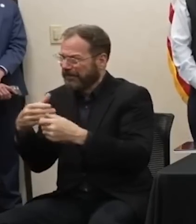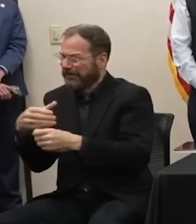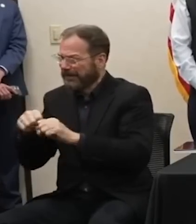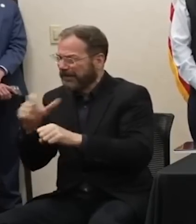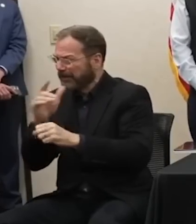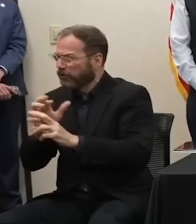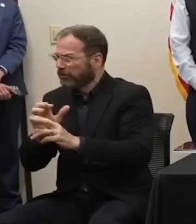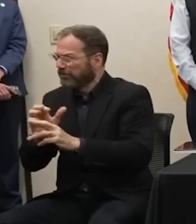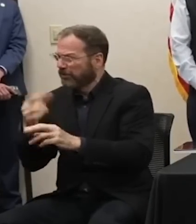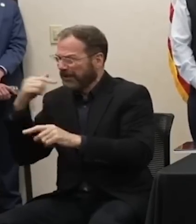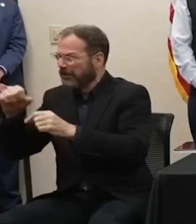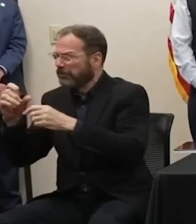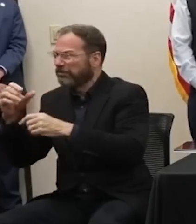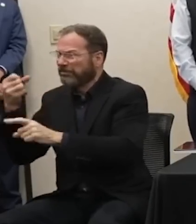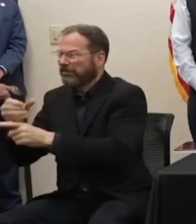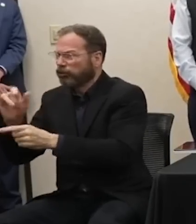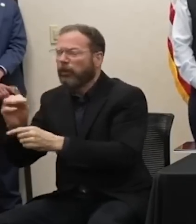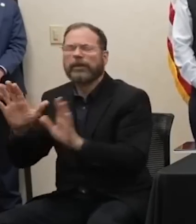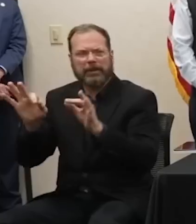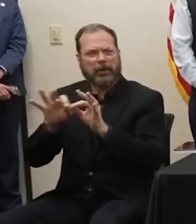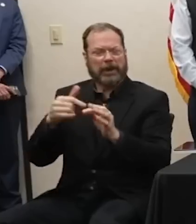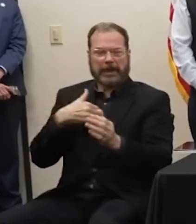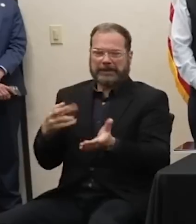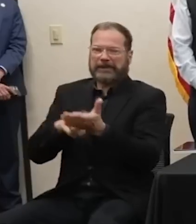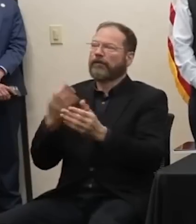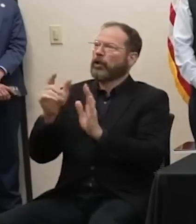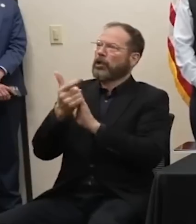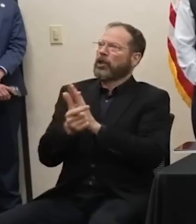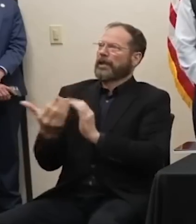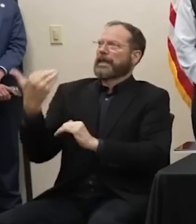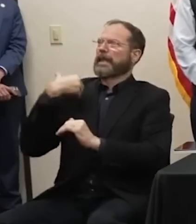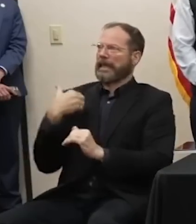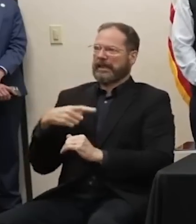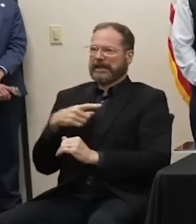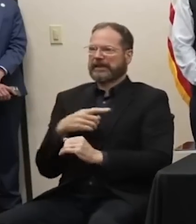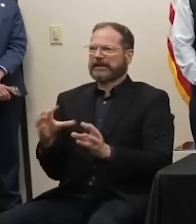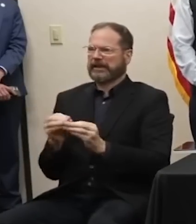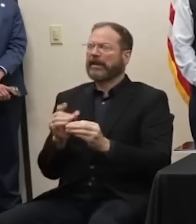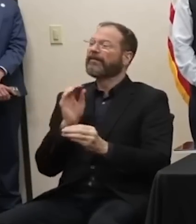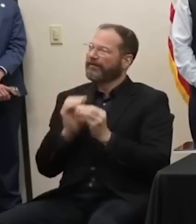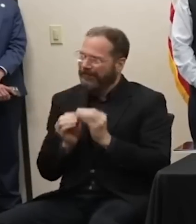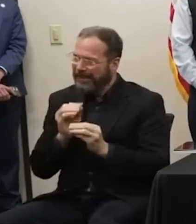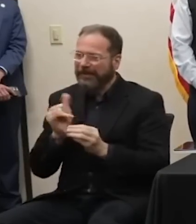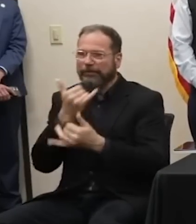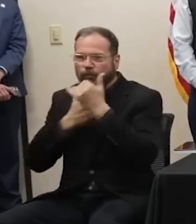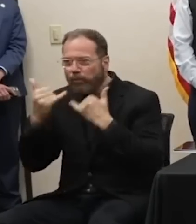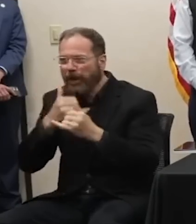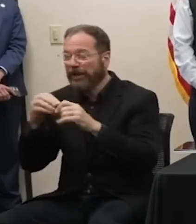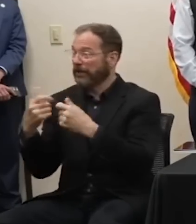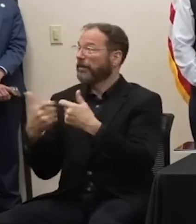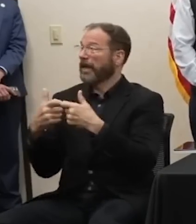Sure. Well, first, very importantly, I signed 14 laws last session that fixed the flaws in the power